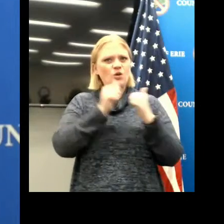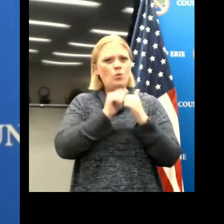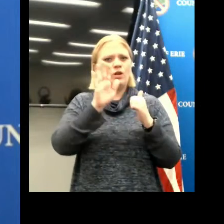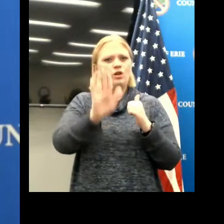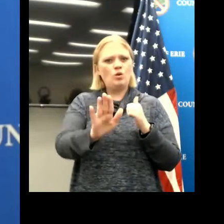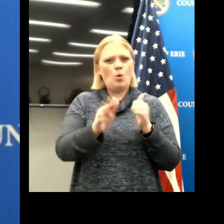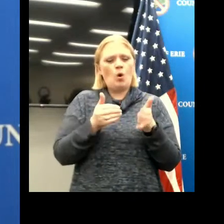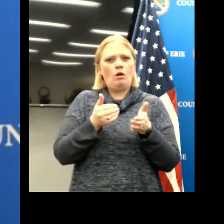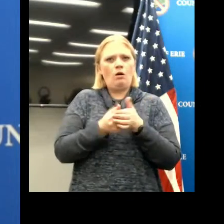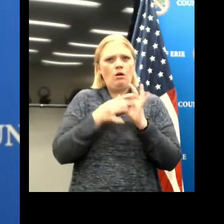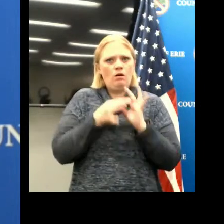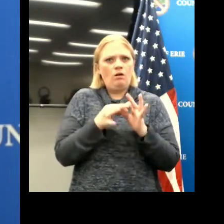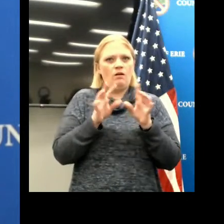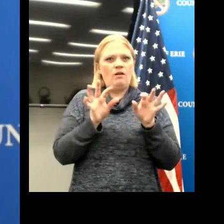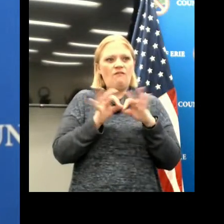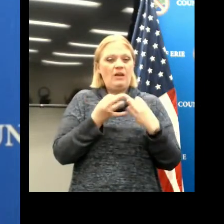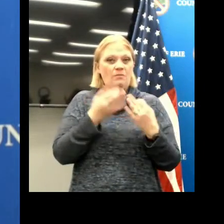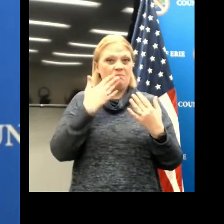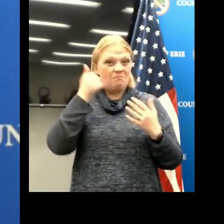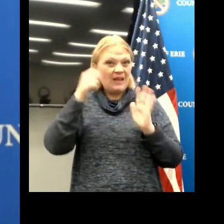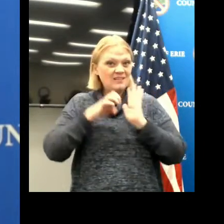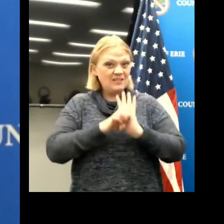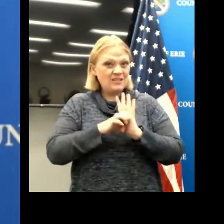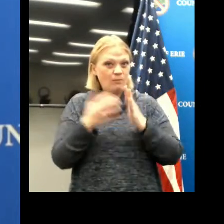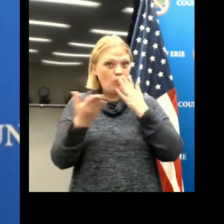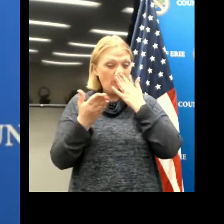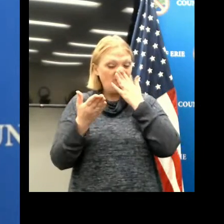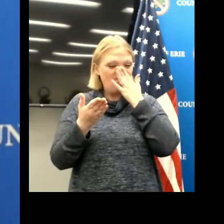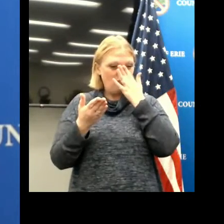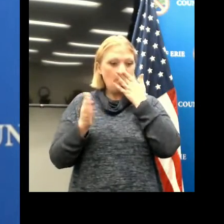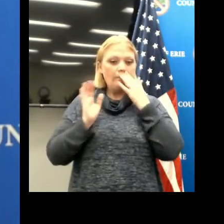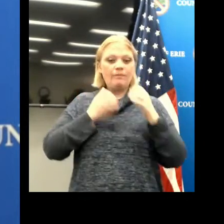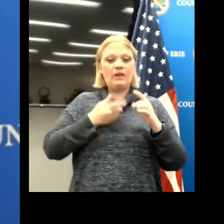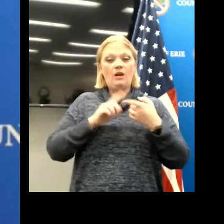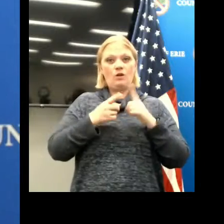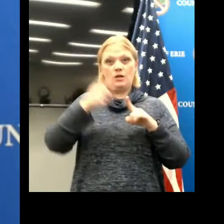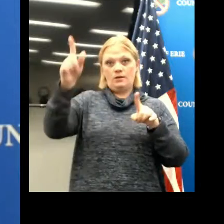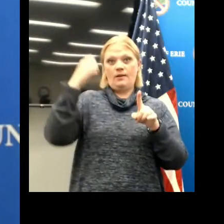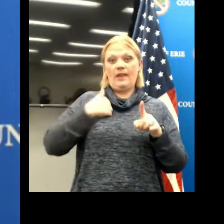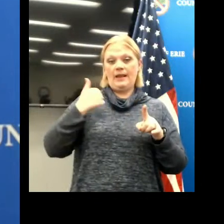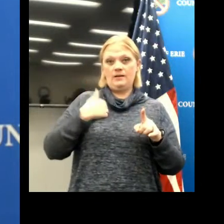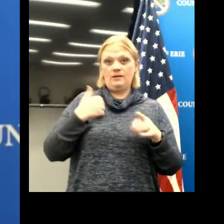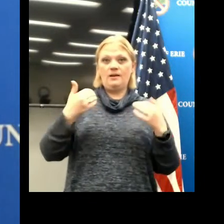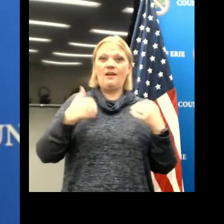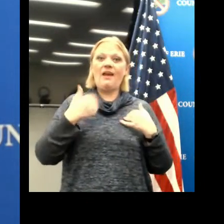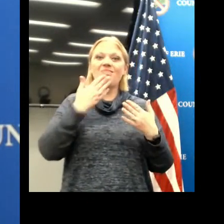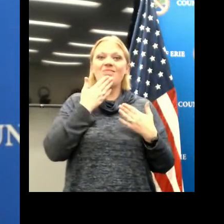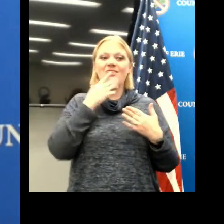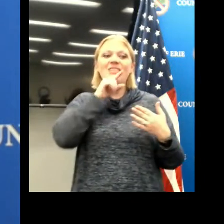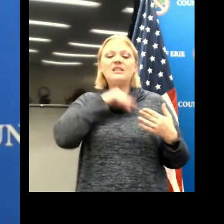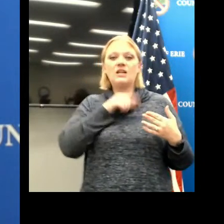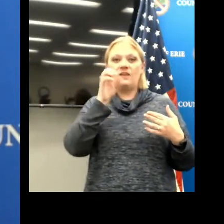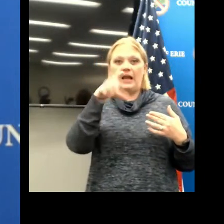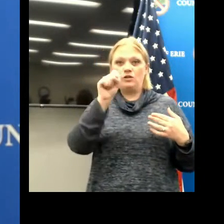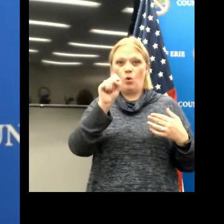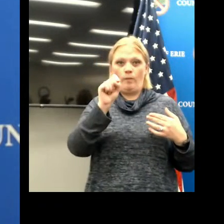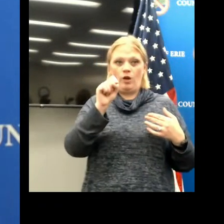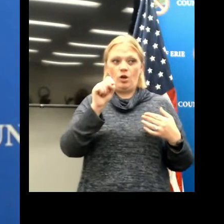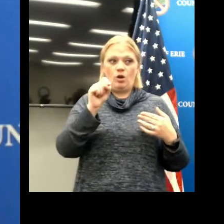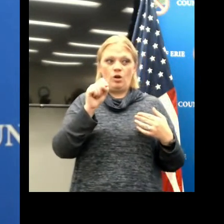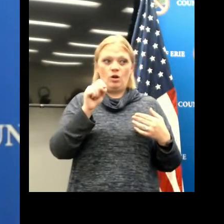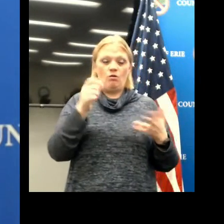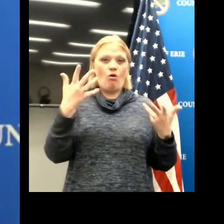And you want to get the best example of it? Our friends to the north in Canada had Thanksgiving in October. And they're already